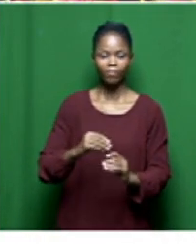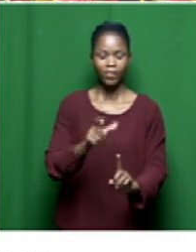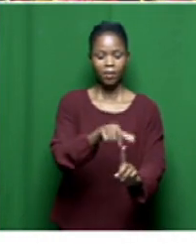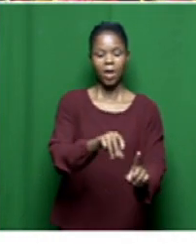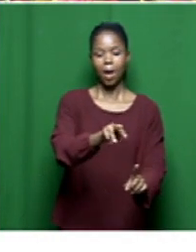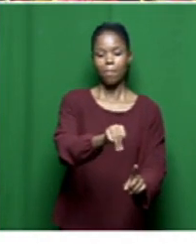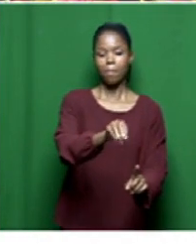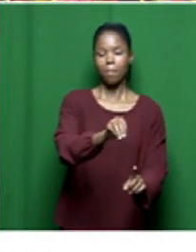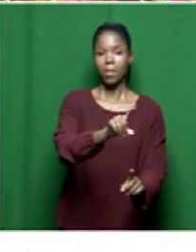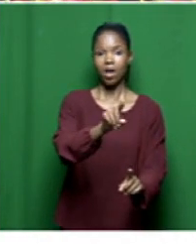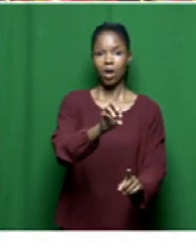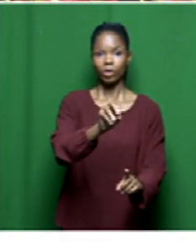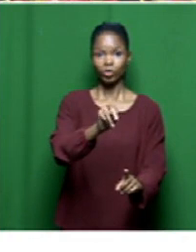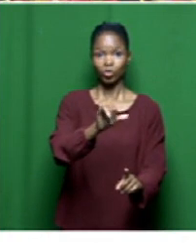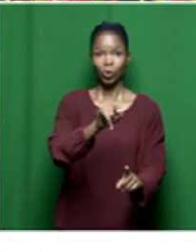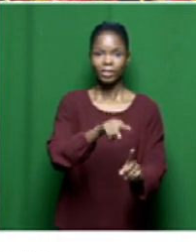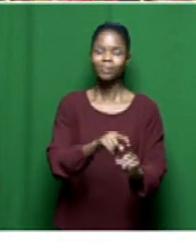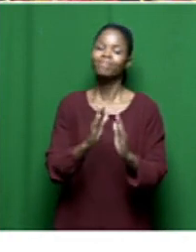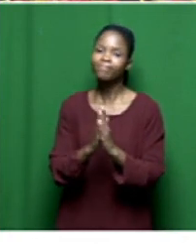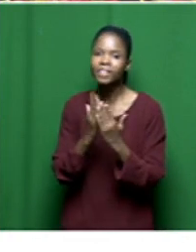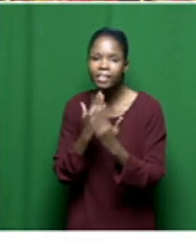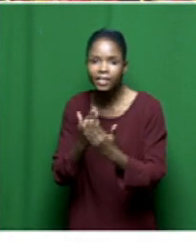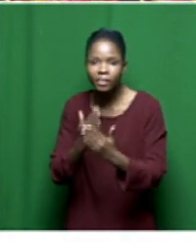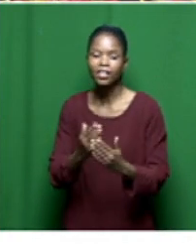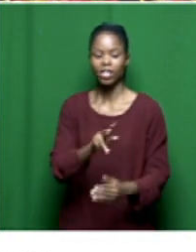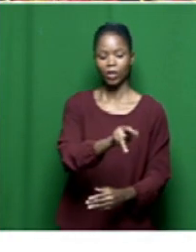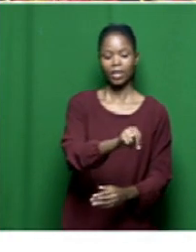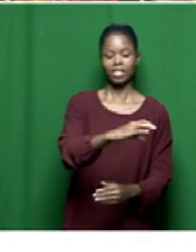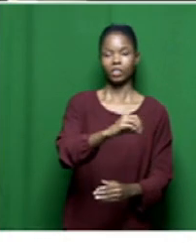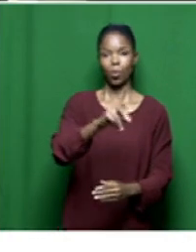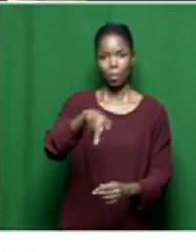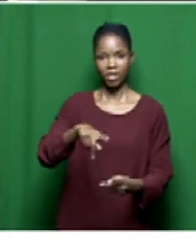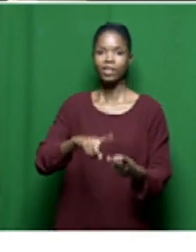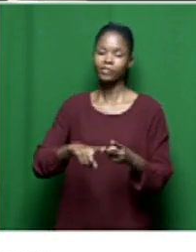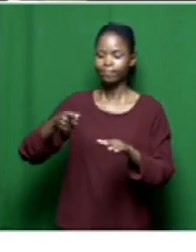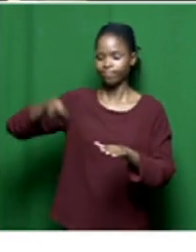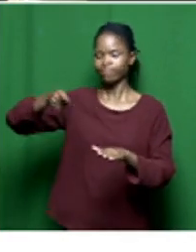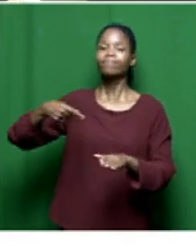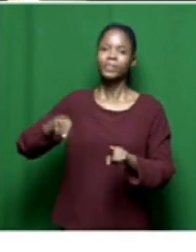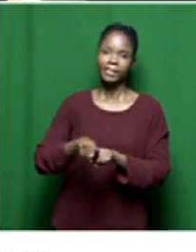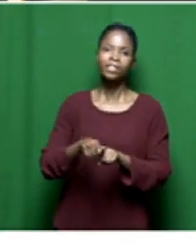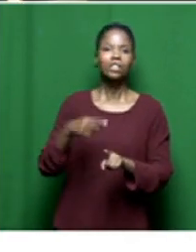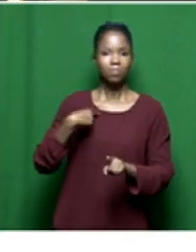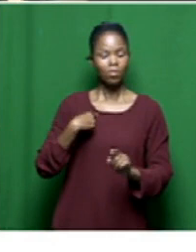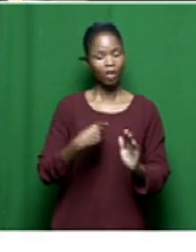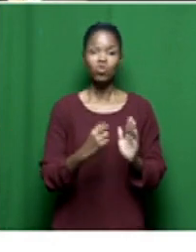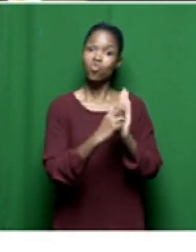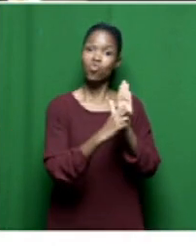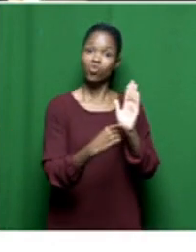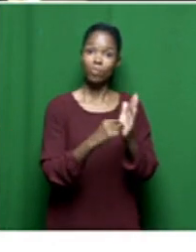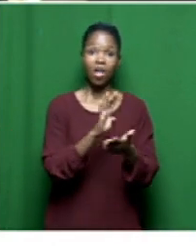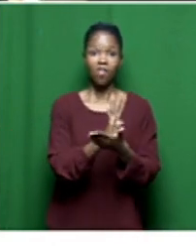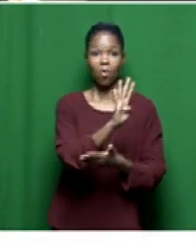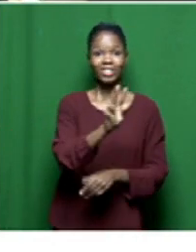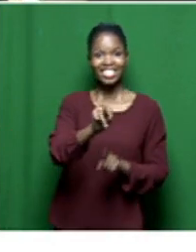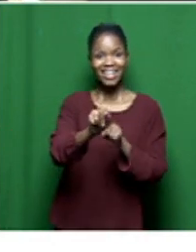Thank you very much, Chairperson of the National Council of Provinces and Speaker. I rise in terms of 14N, in